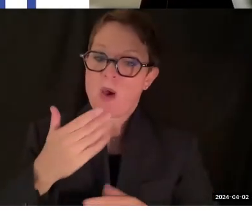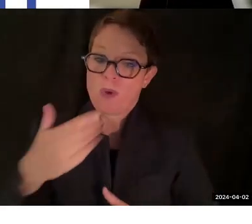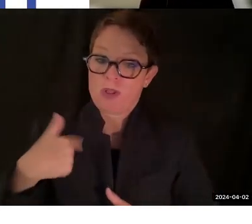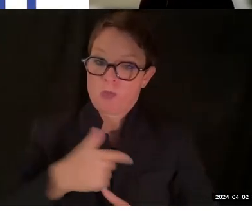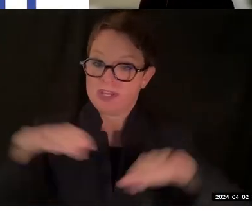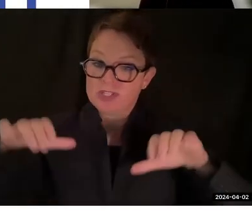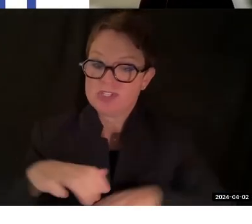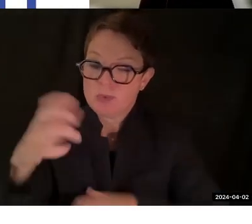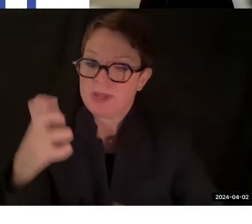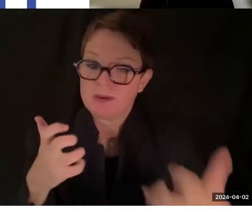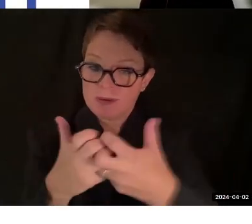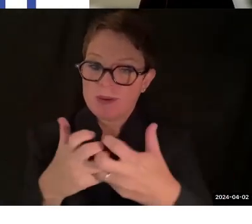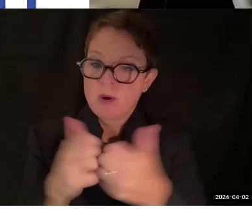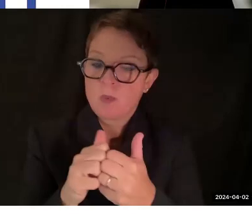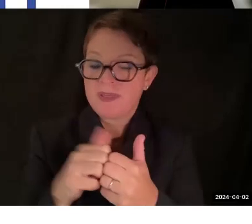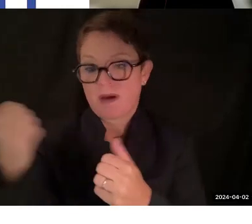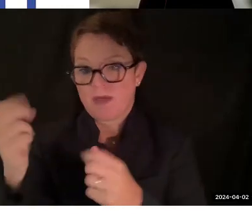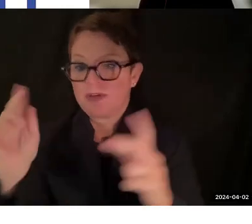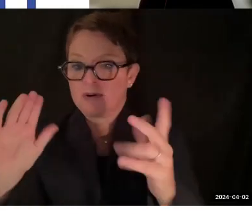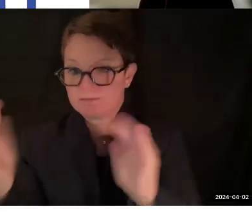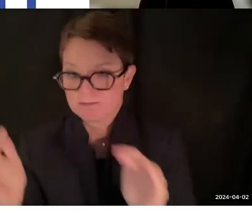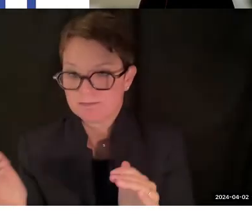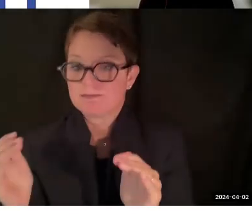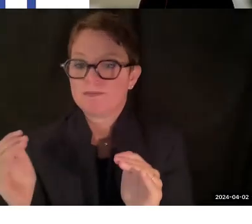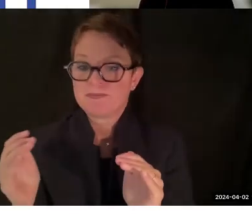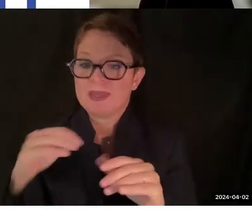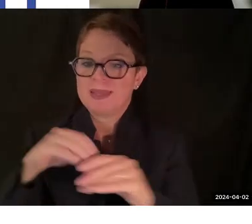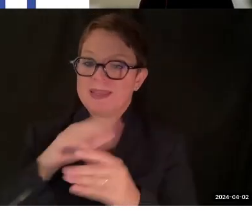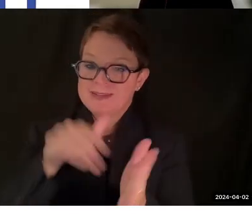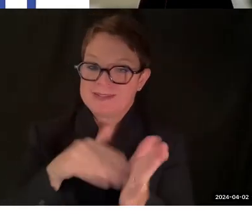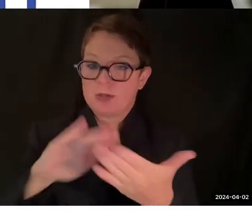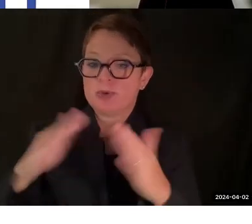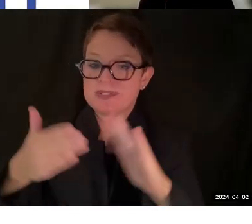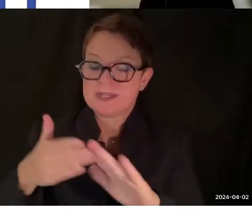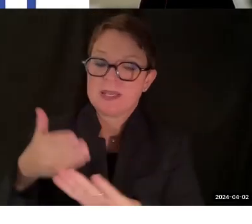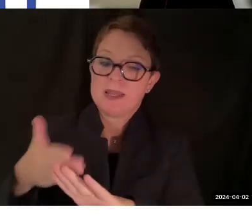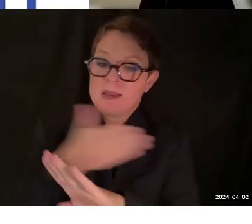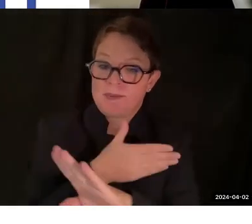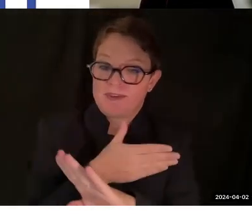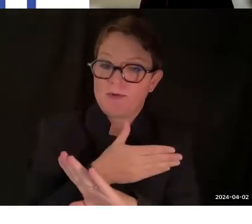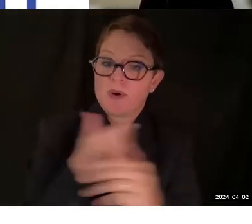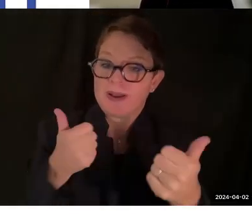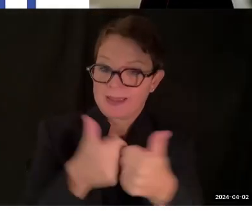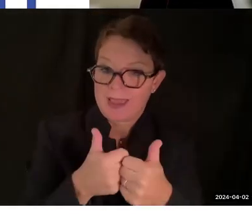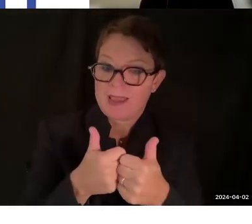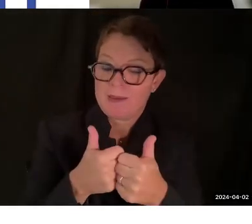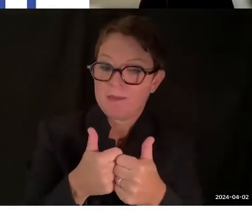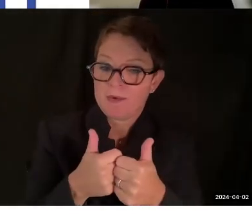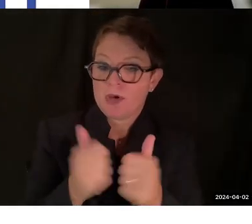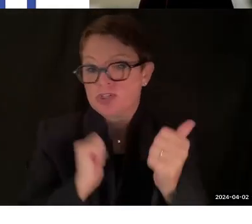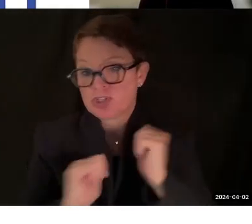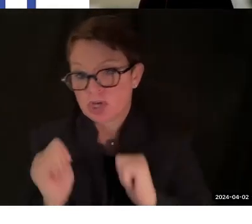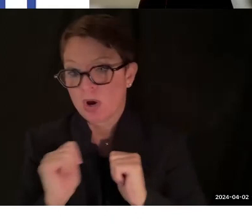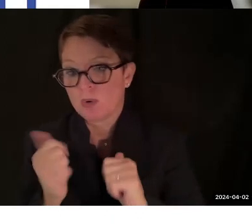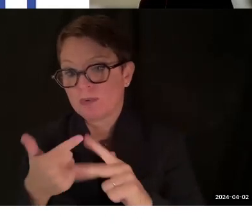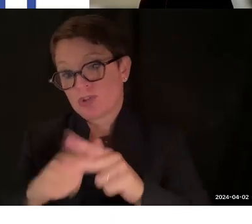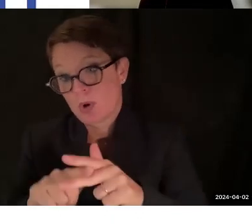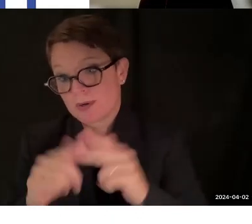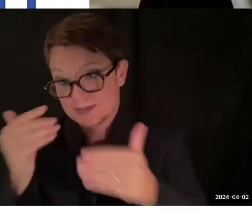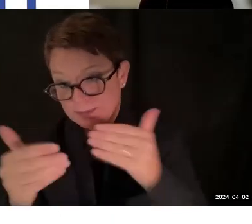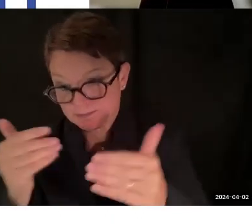in conjunction with everyone else who's in Center City before a game or a show is about to